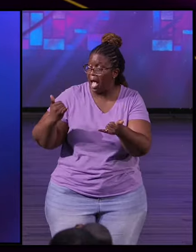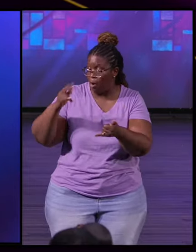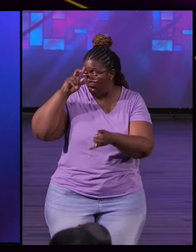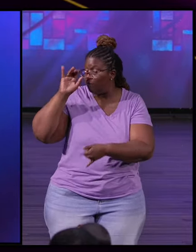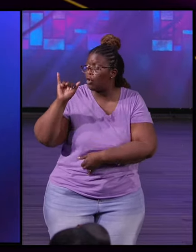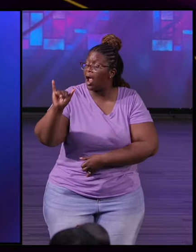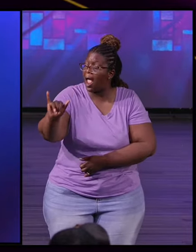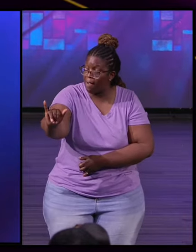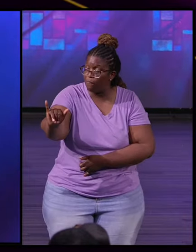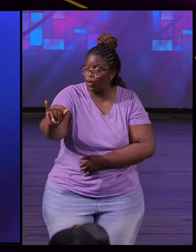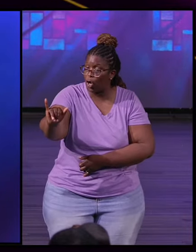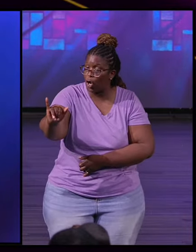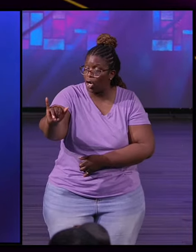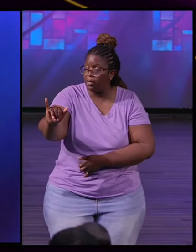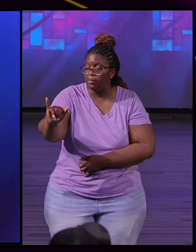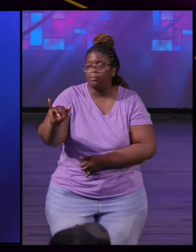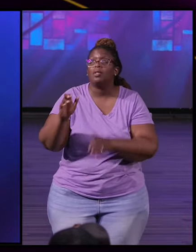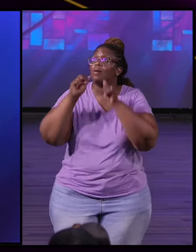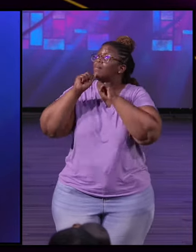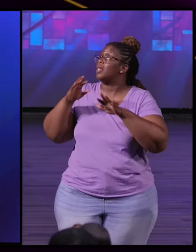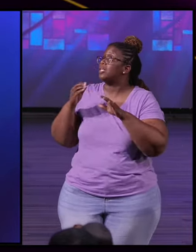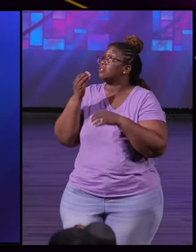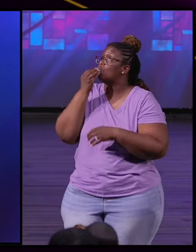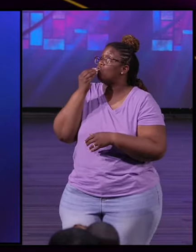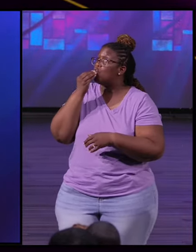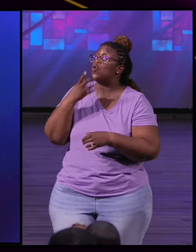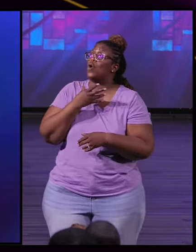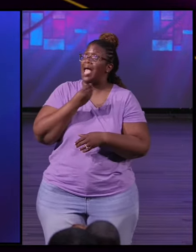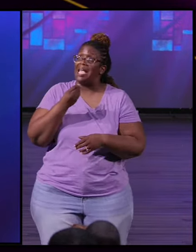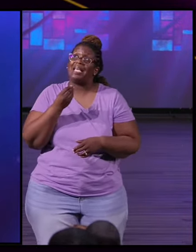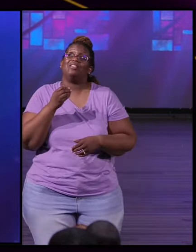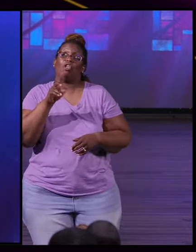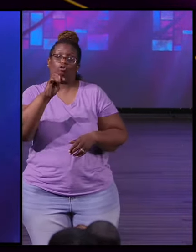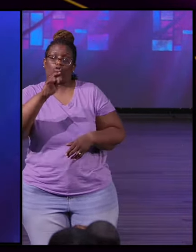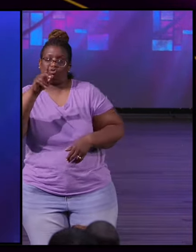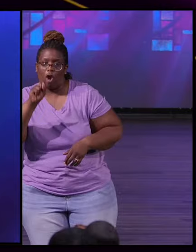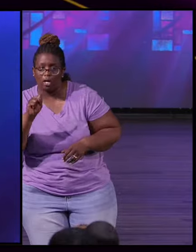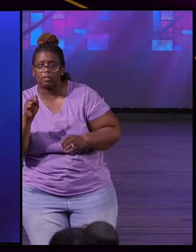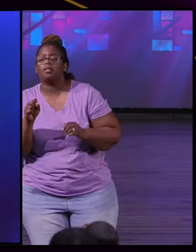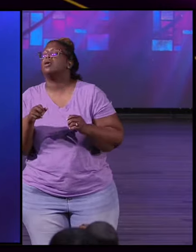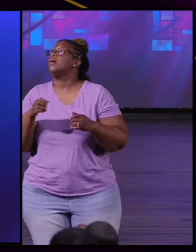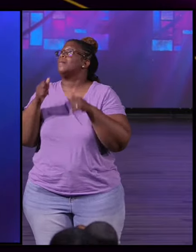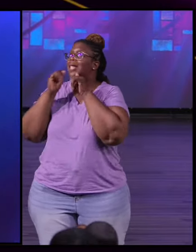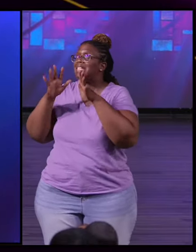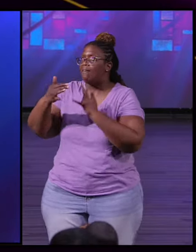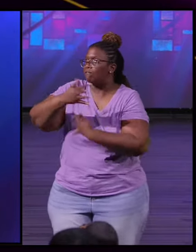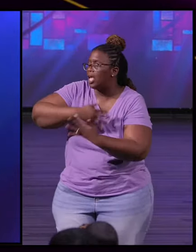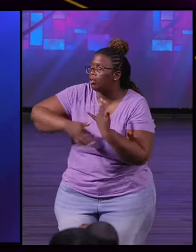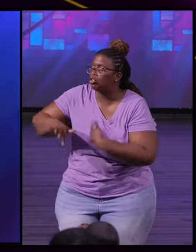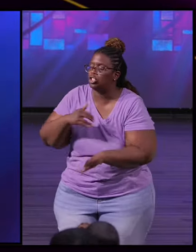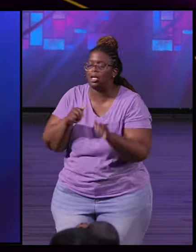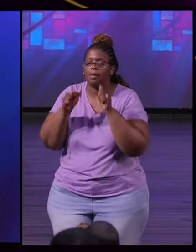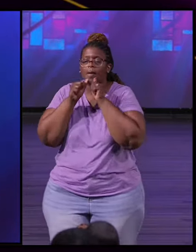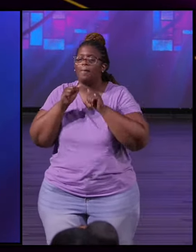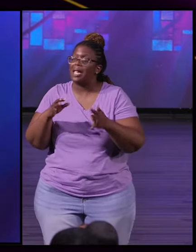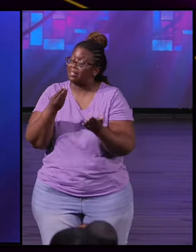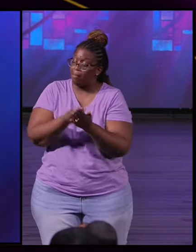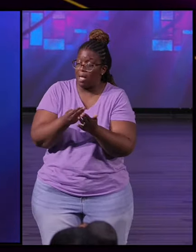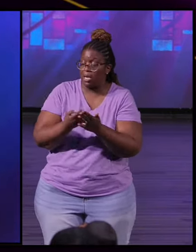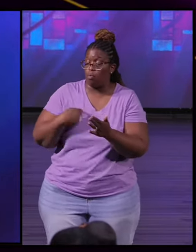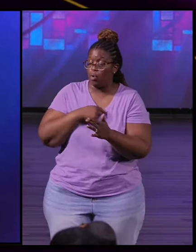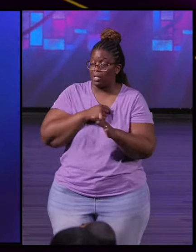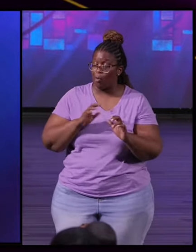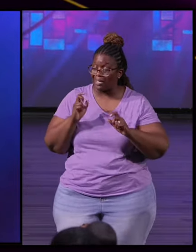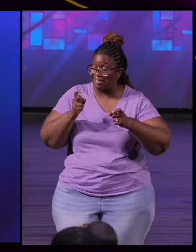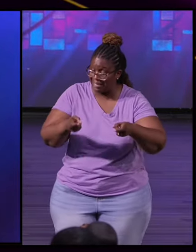forever. Bless our food and the food trucks. Bless our fellowship. Bless our exit offering